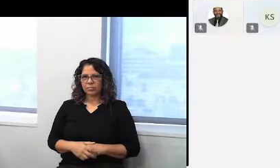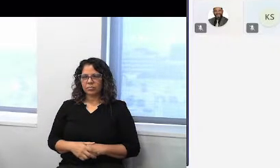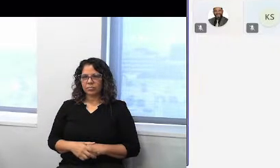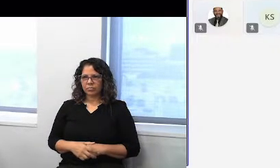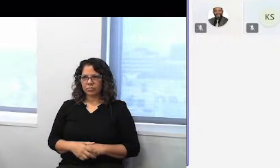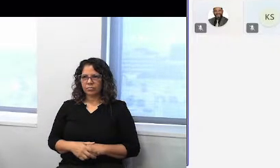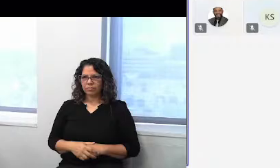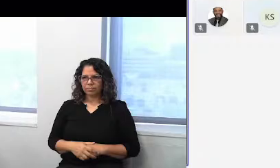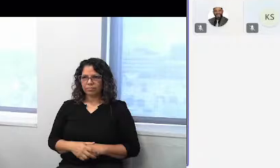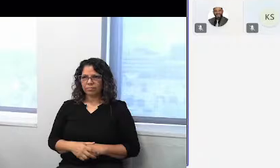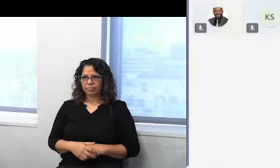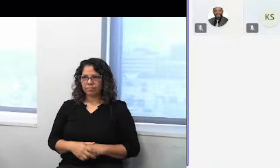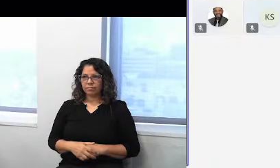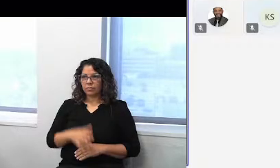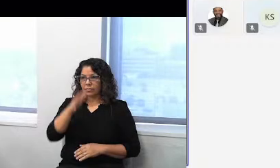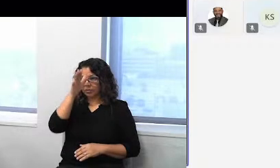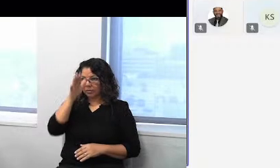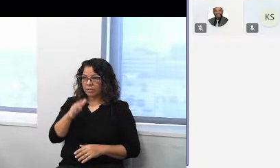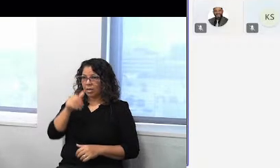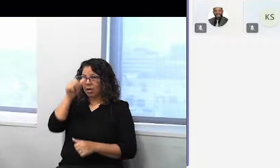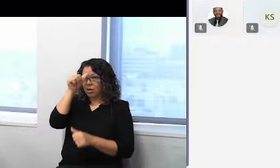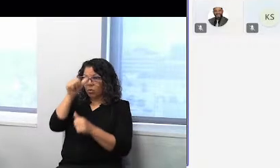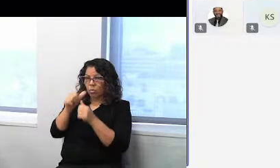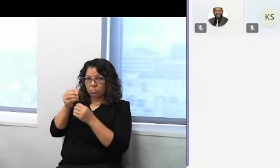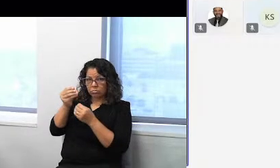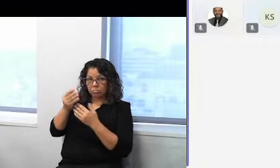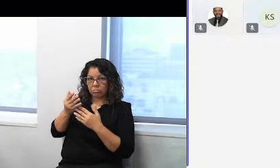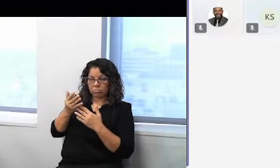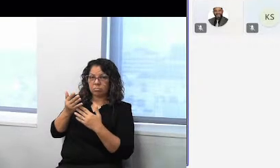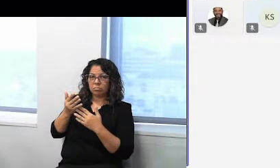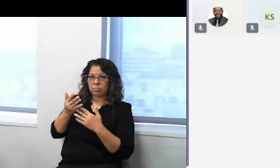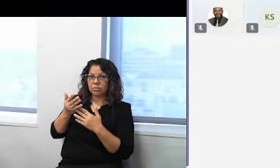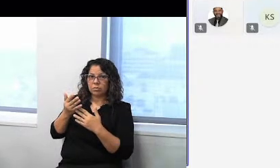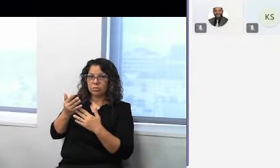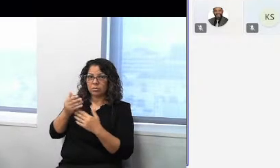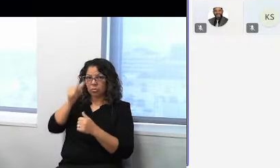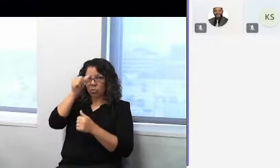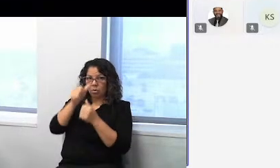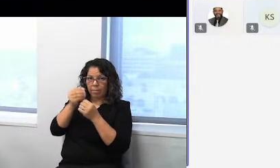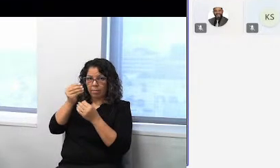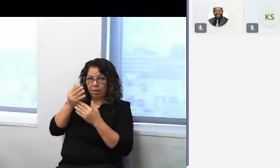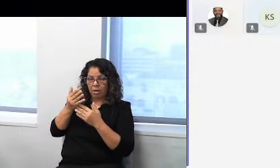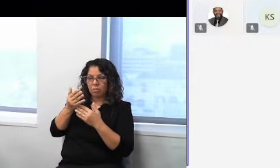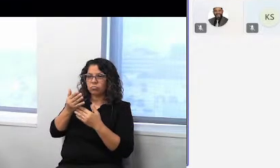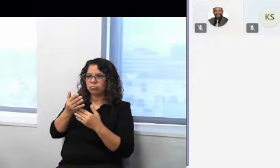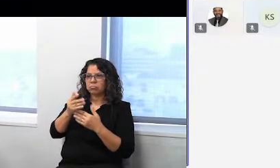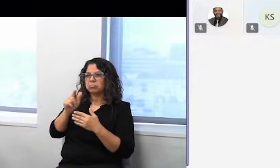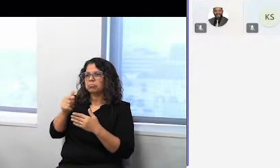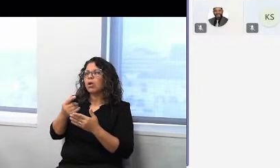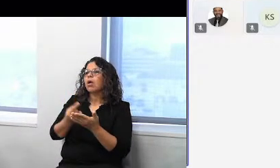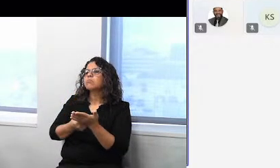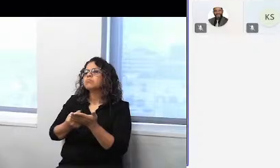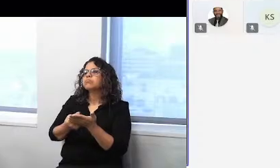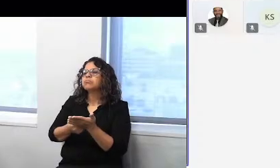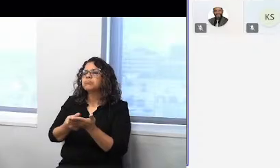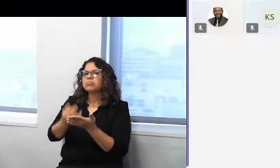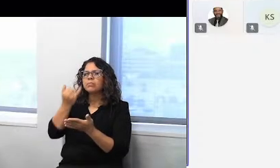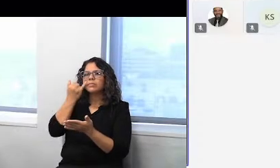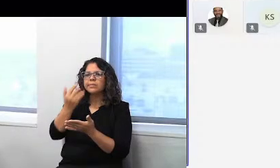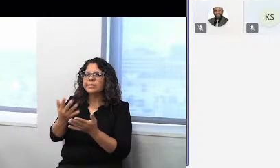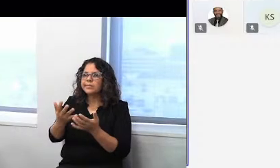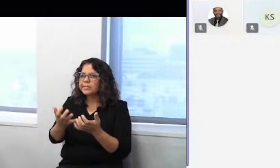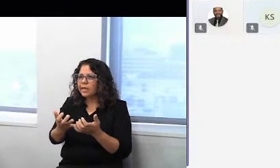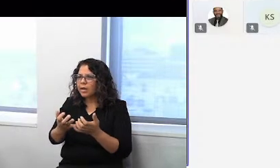Gentlemen, remind me off the record to come back to you about Ms. Courtney Lanes, whether you will agree to examine her remotely. Remember, I have that question